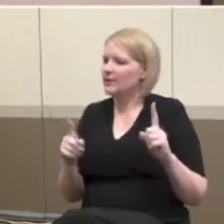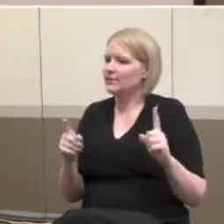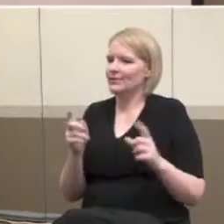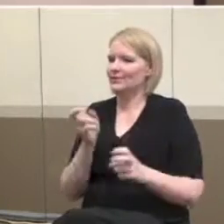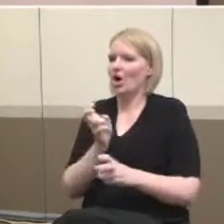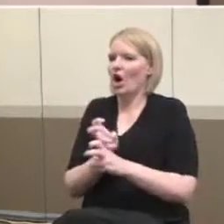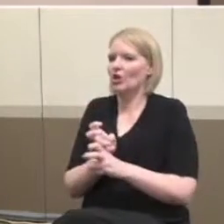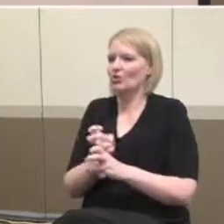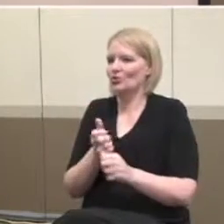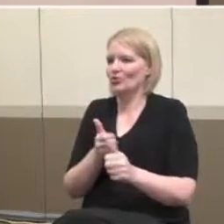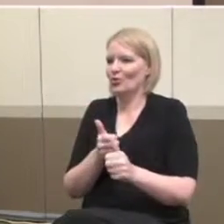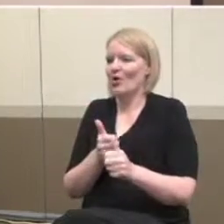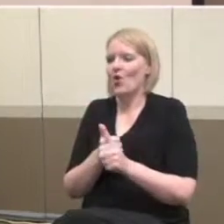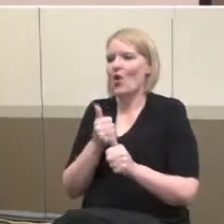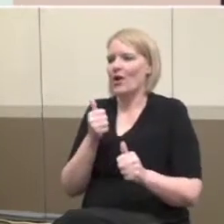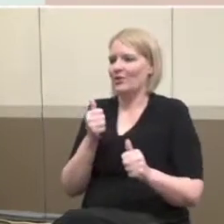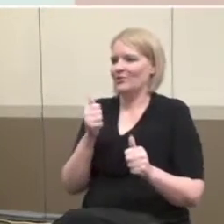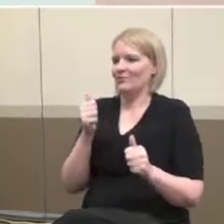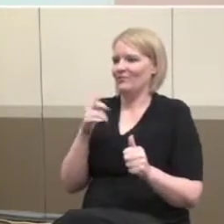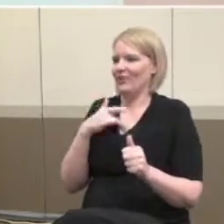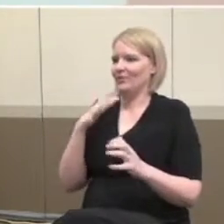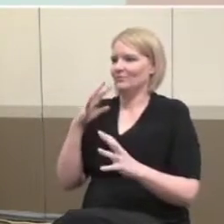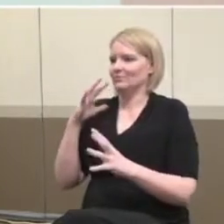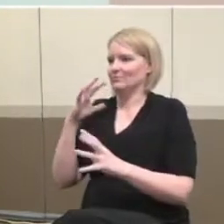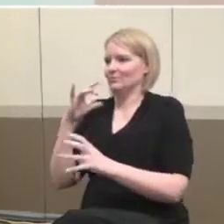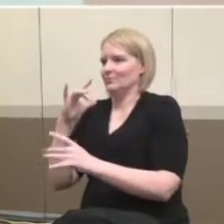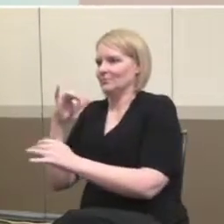it's hard to keep your hands off it. It's just it pulls people in.